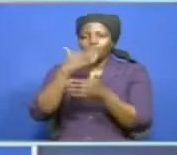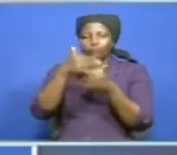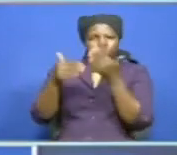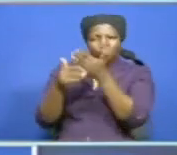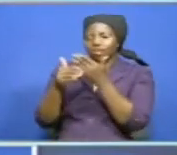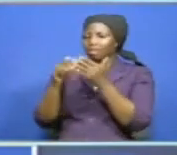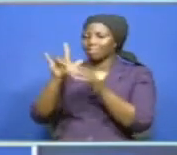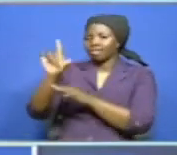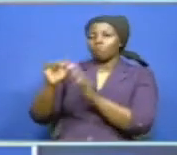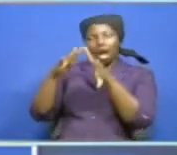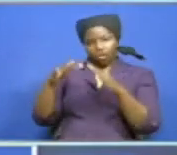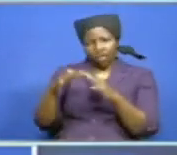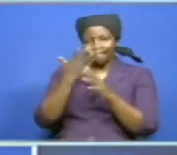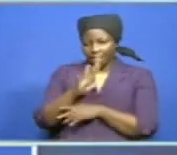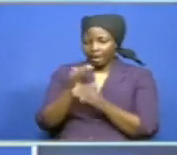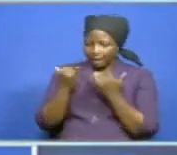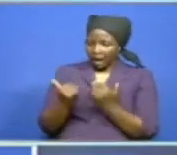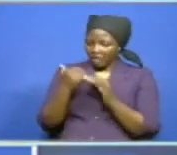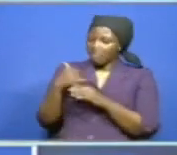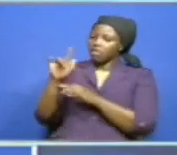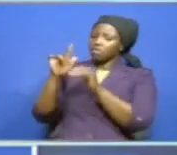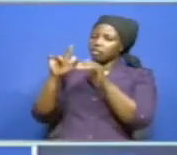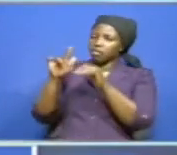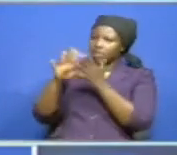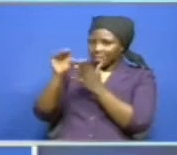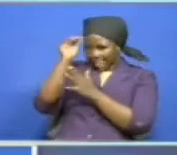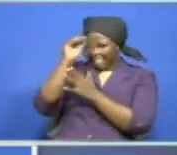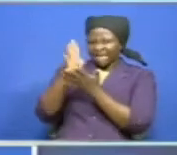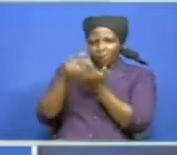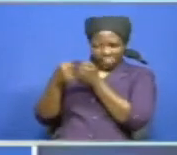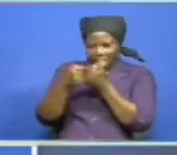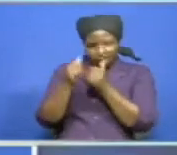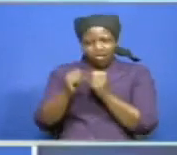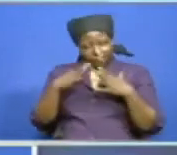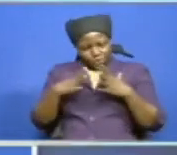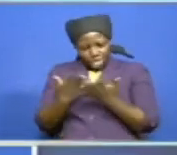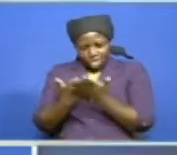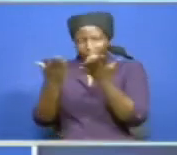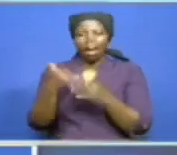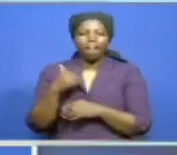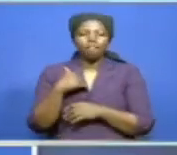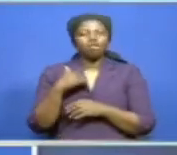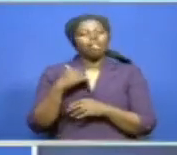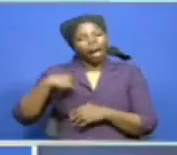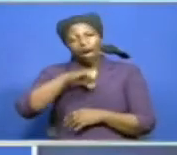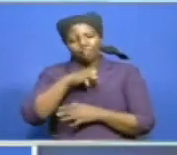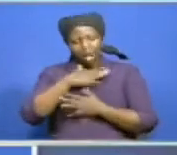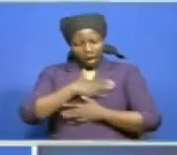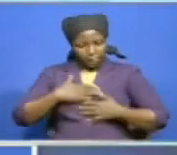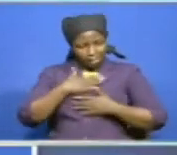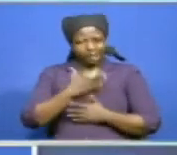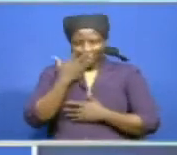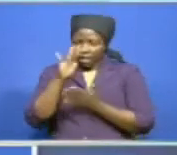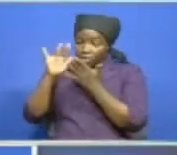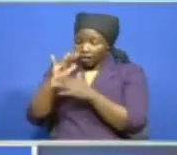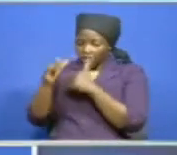affordable houses, and now we have learned some of the challenges that people are facing, and we have appreciated that most of the